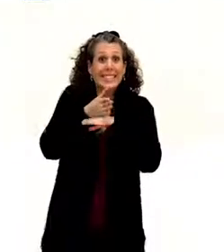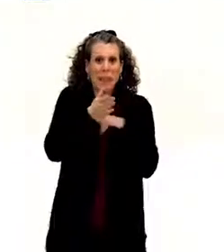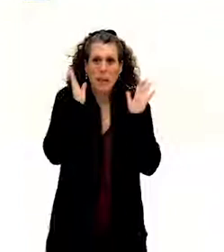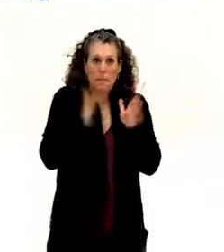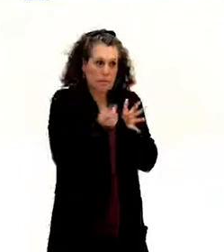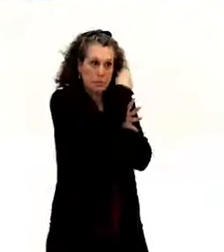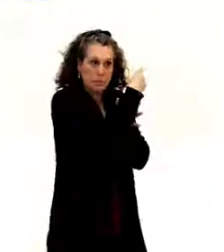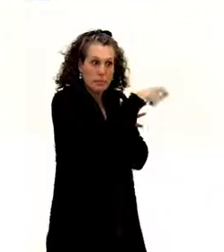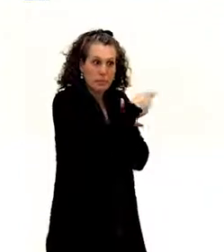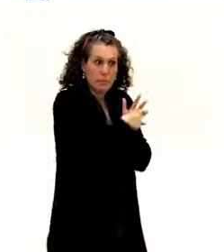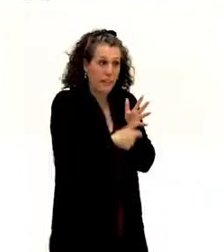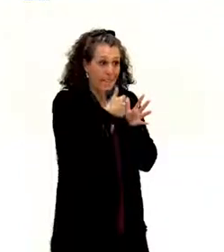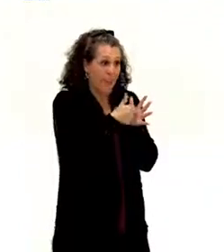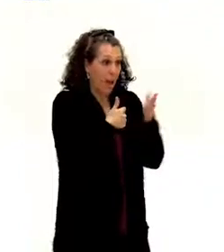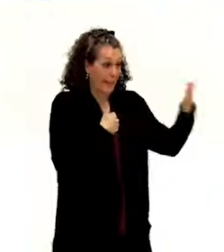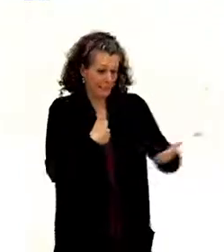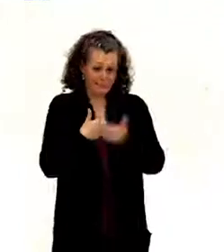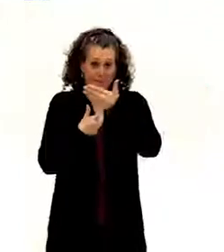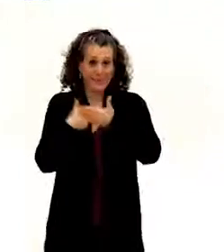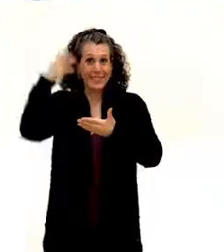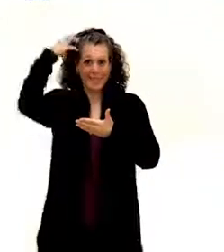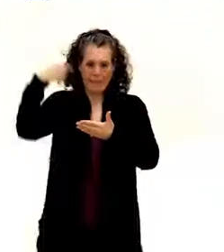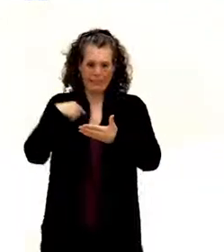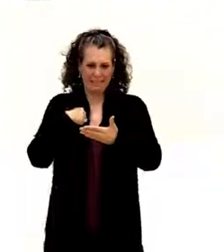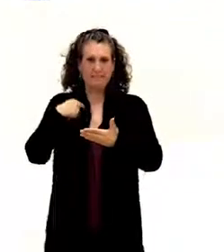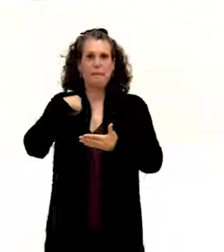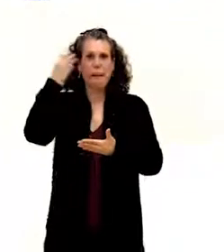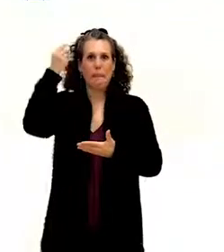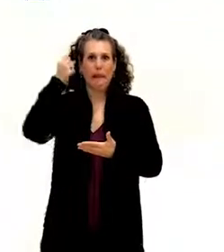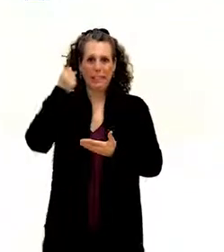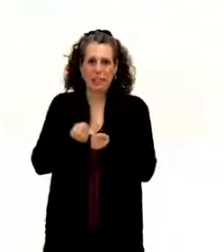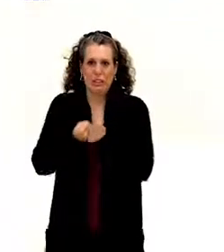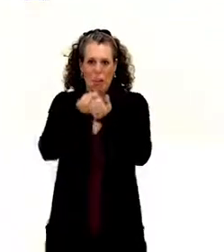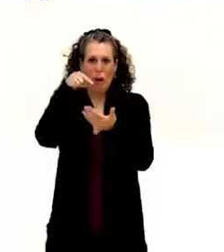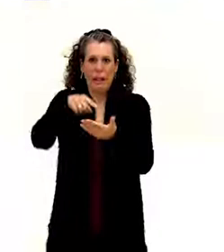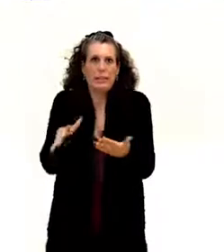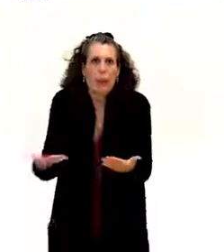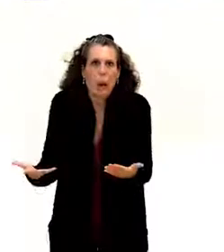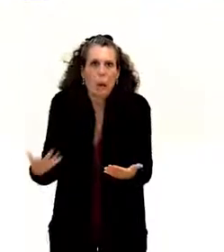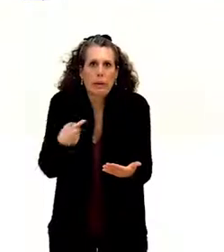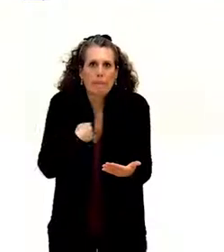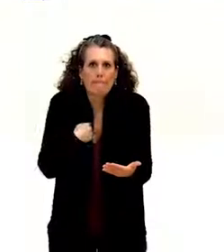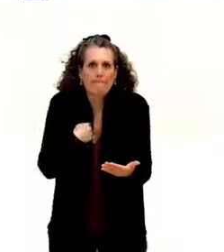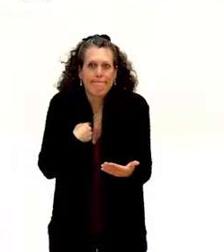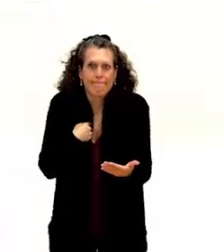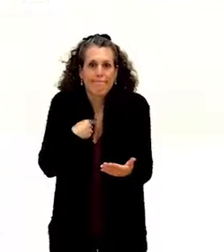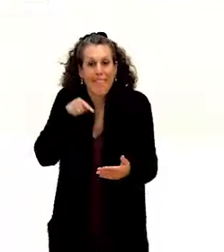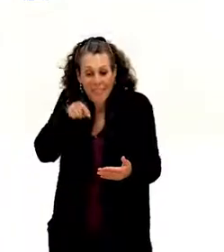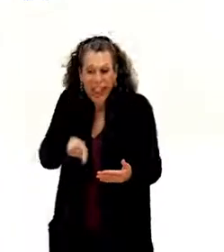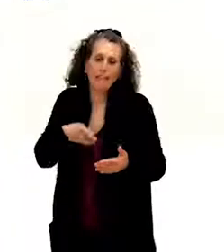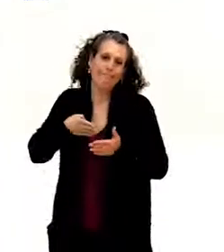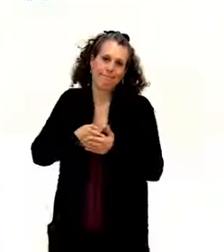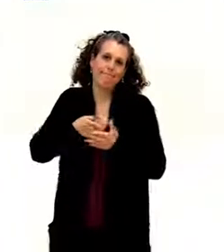for disabled people. That's a big question which is remaining unsolved, unfortunately, today